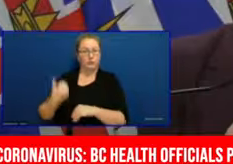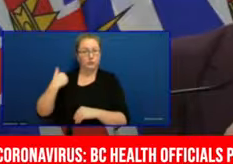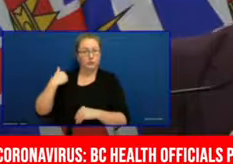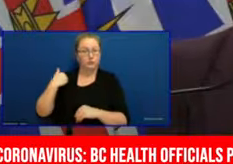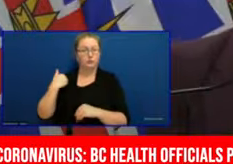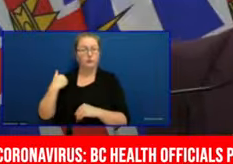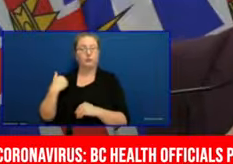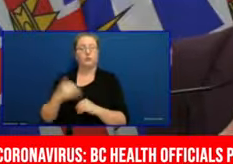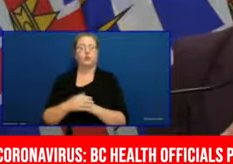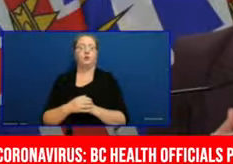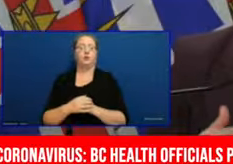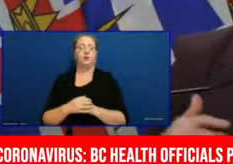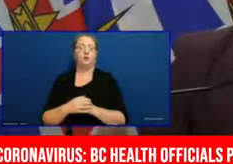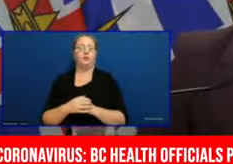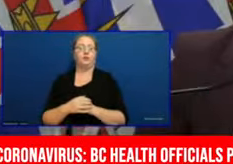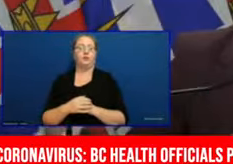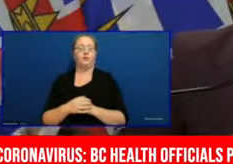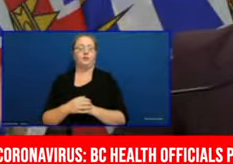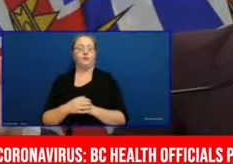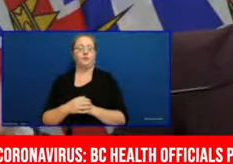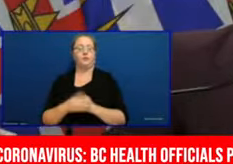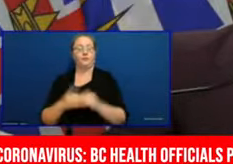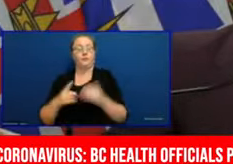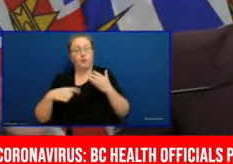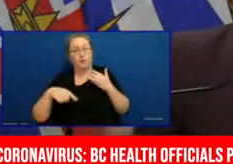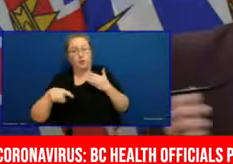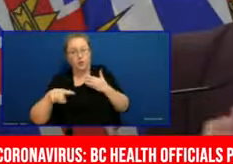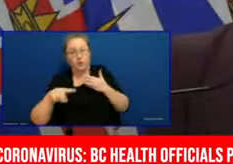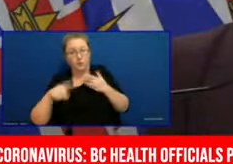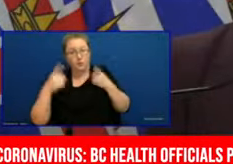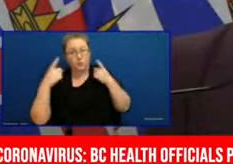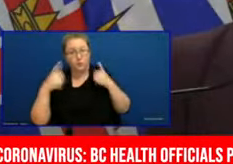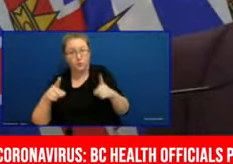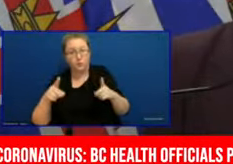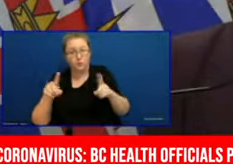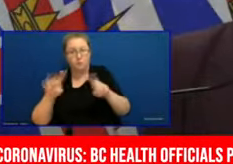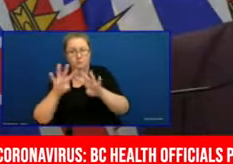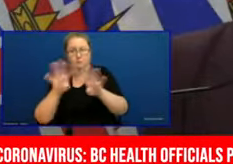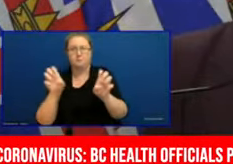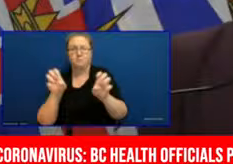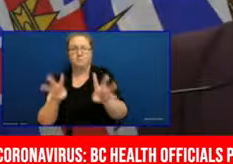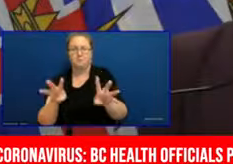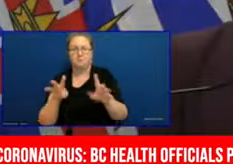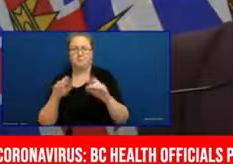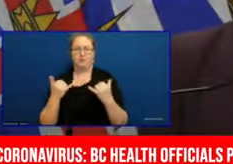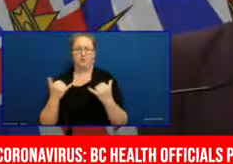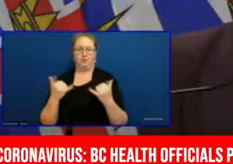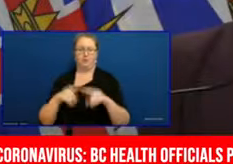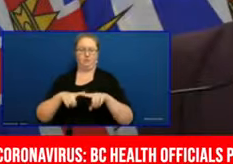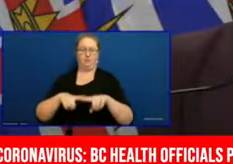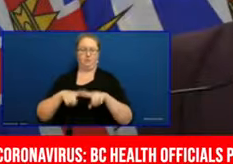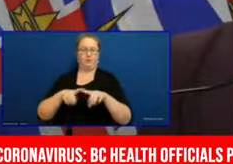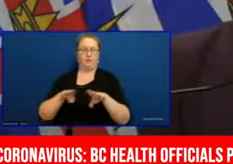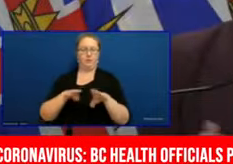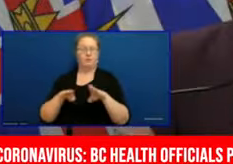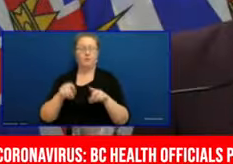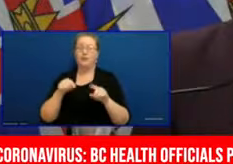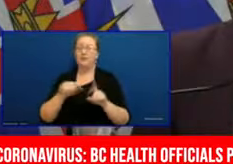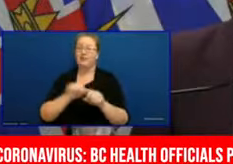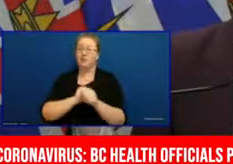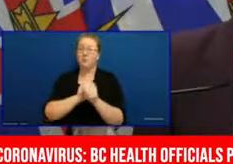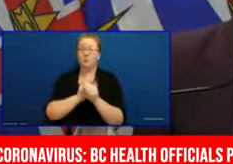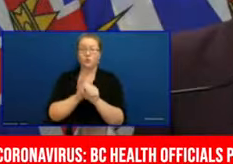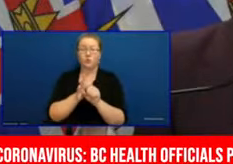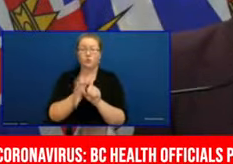days. What will tell us is what we're going to be seeing next week. It's a very challenging thing with this virus,